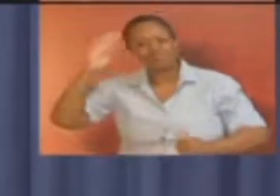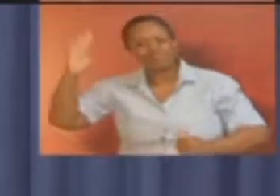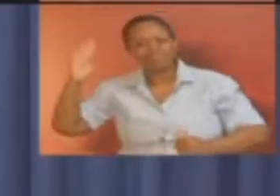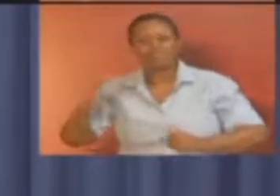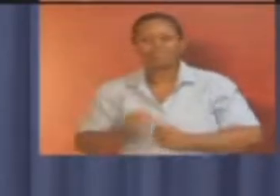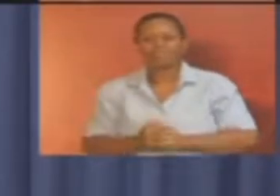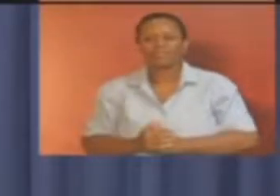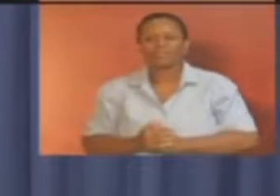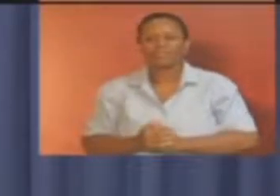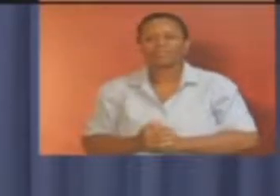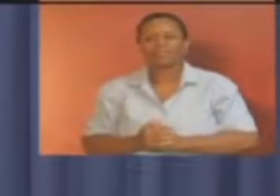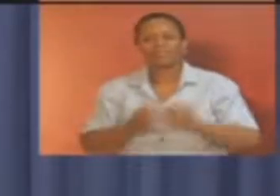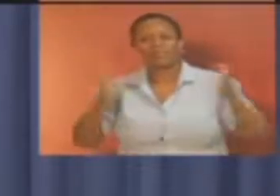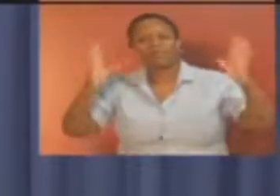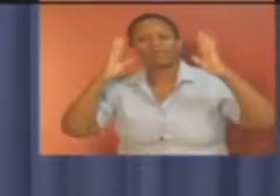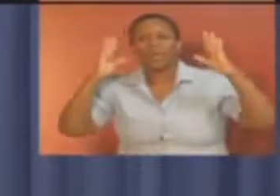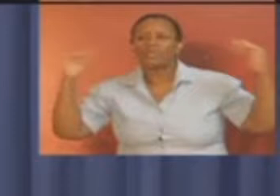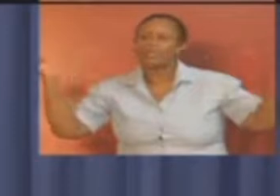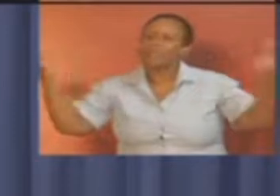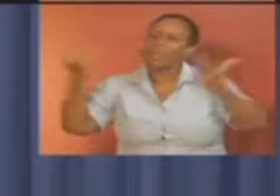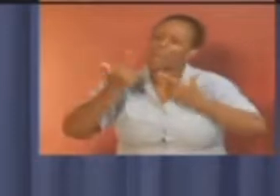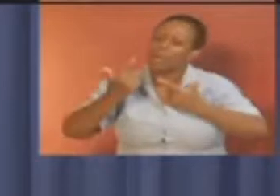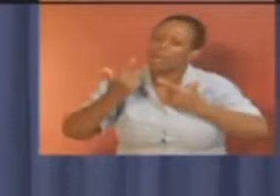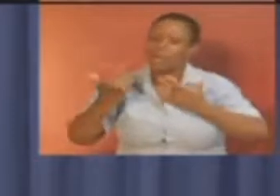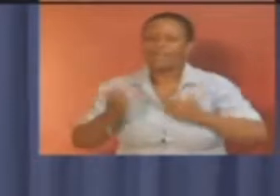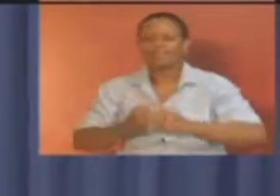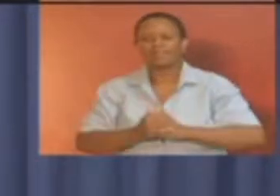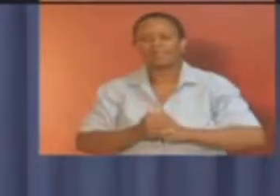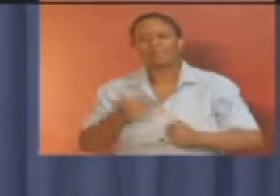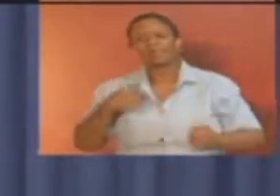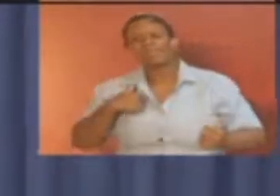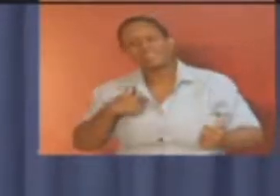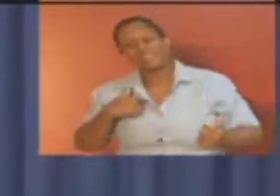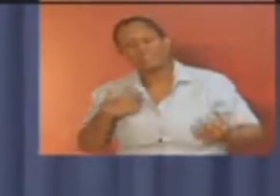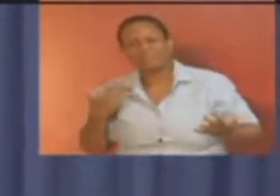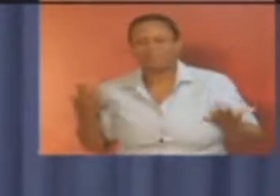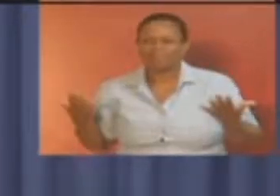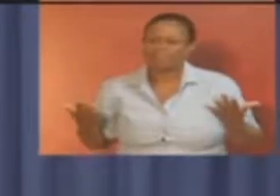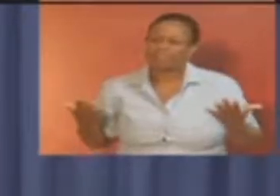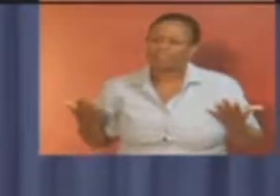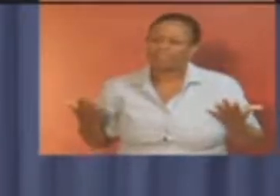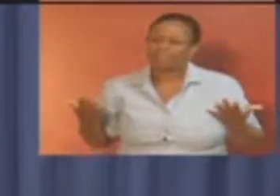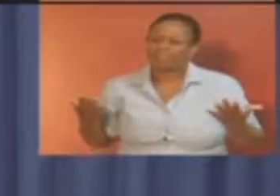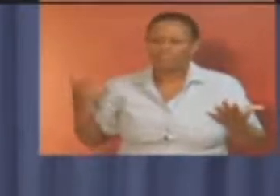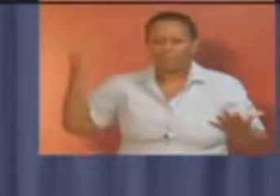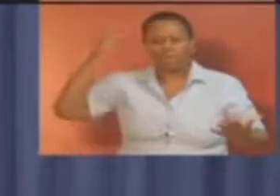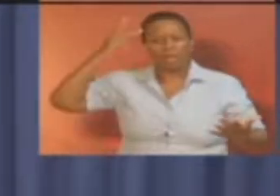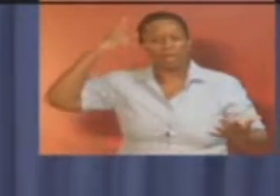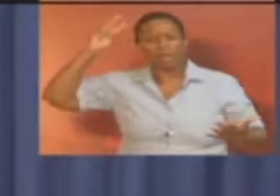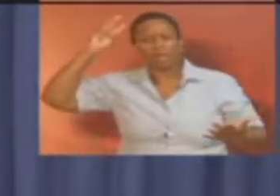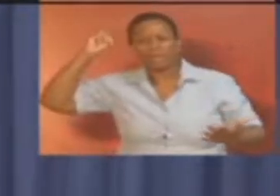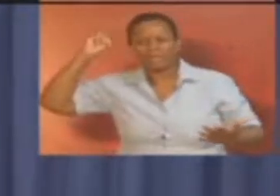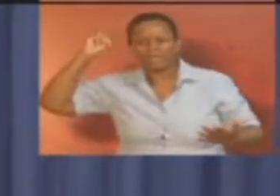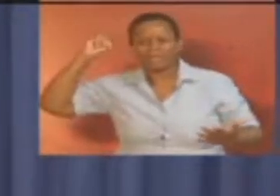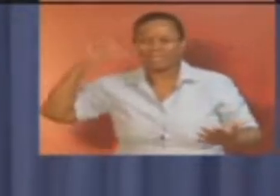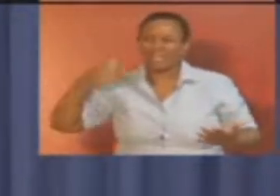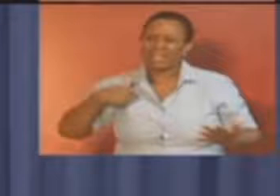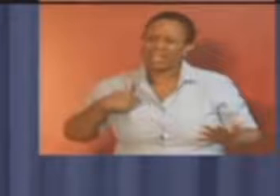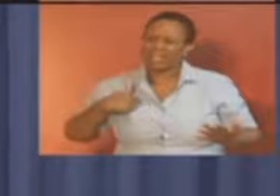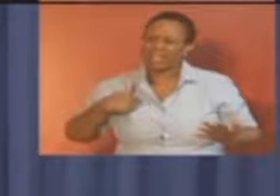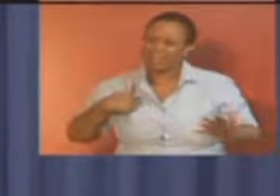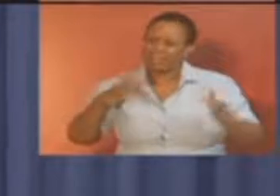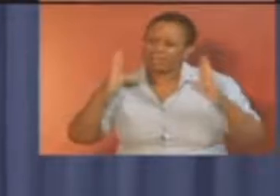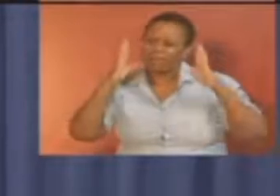listening and viewing public. Prime Minister, I paid special attention to the tone and tenor